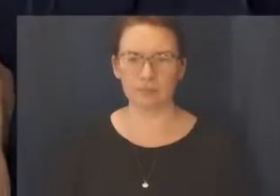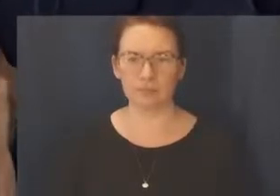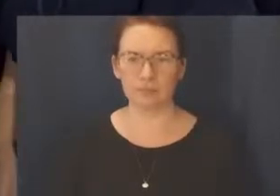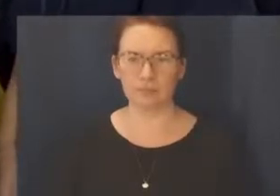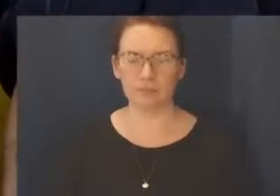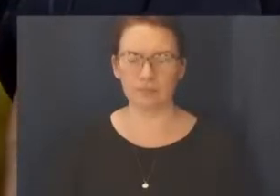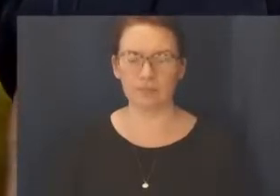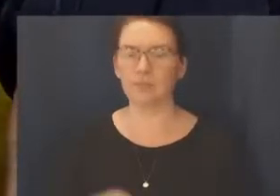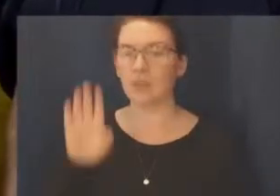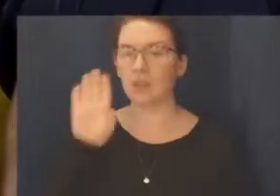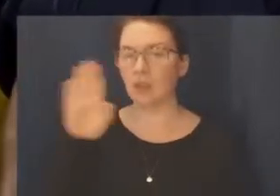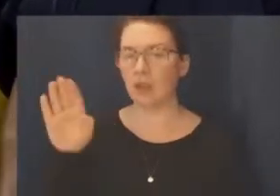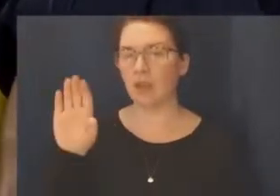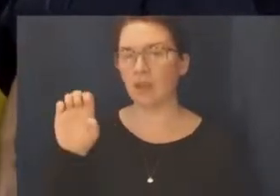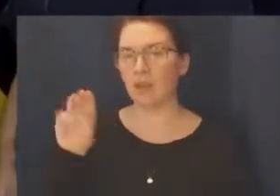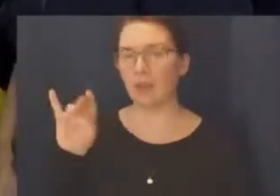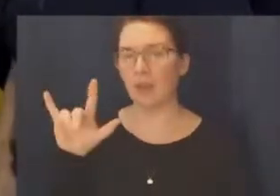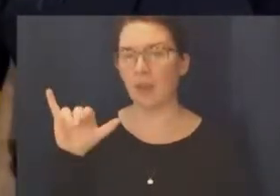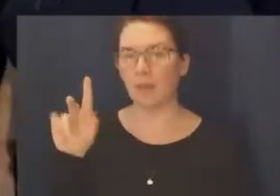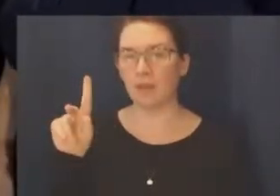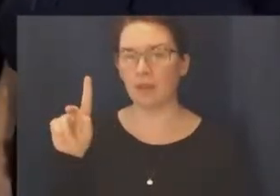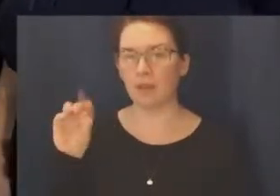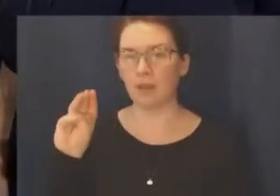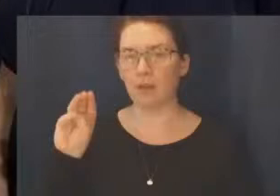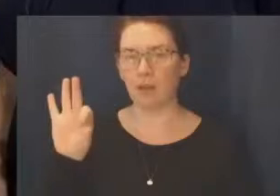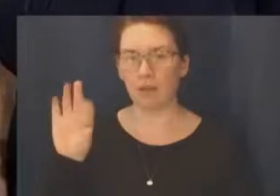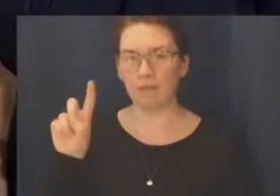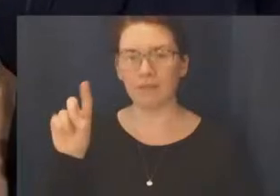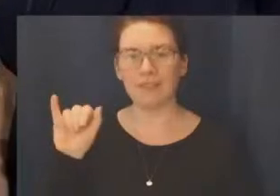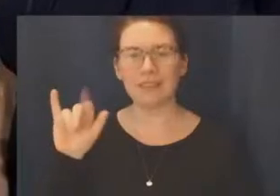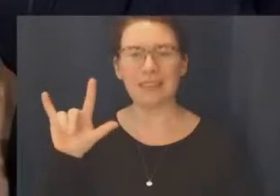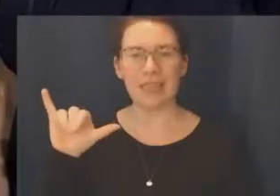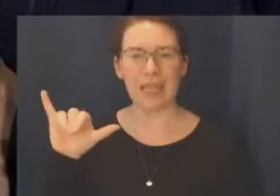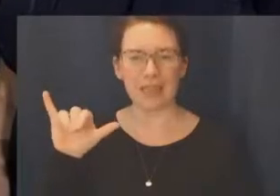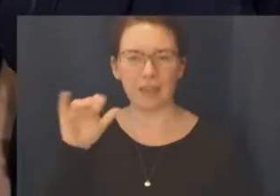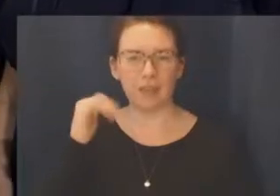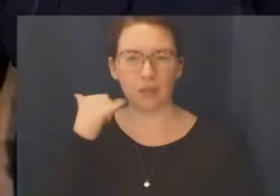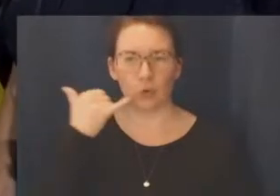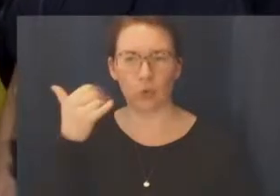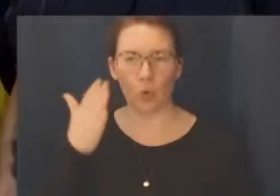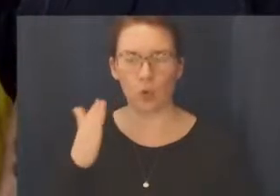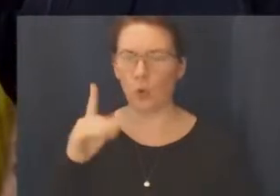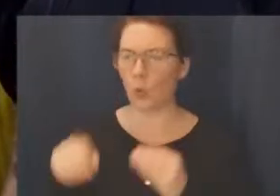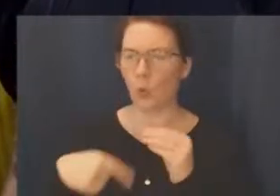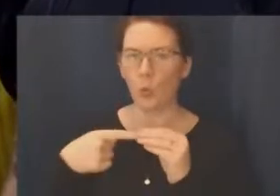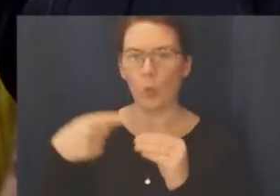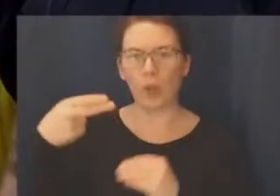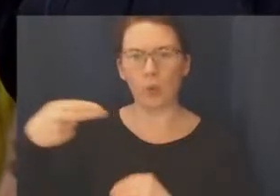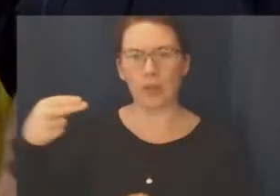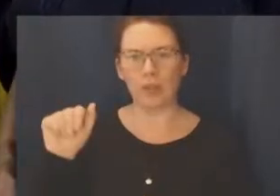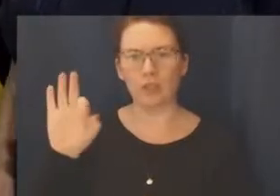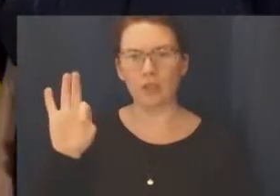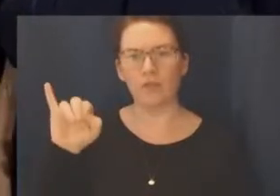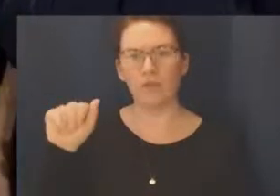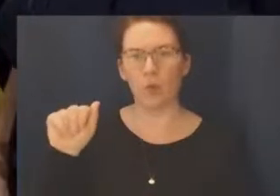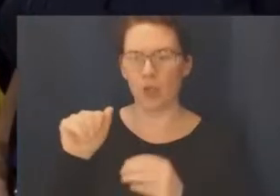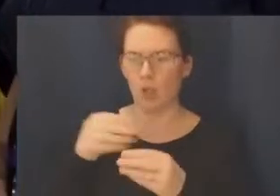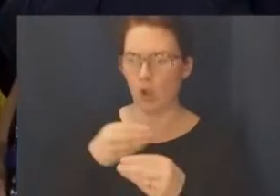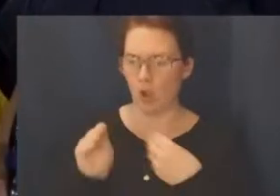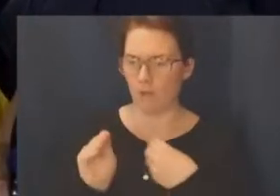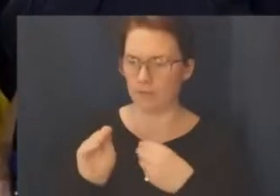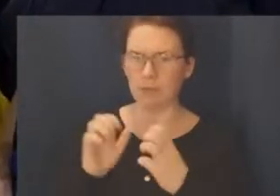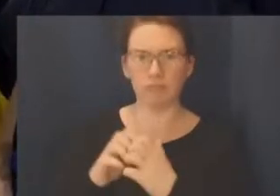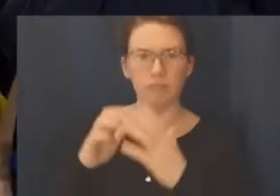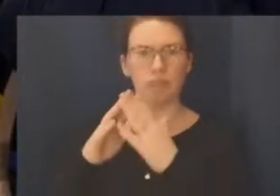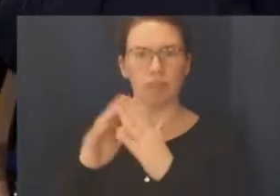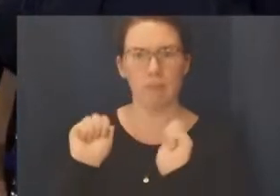Hi, Emily Kopp, Daily Caller. When will HHS FOIA offices be restored? This is important for many of your stated priorities,